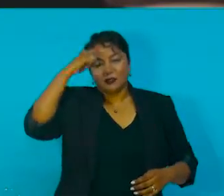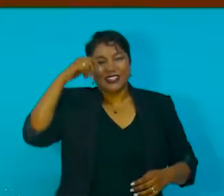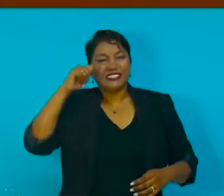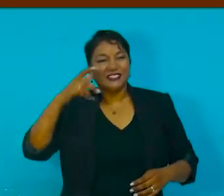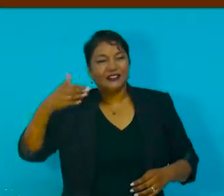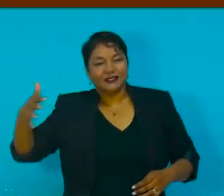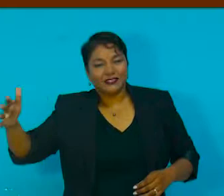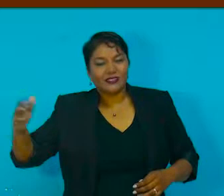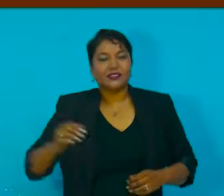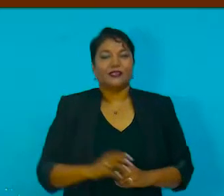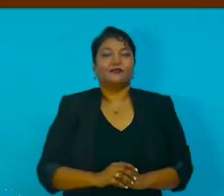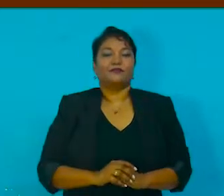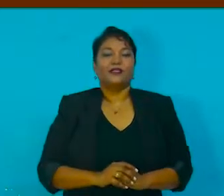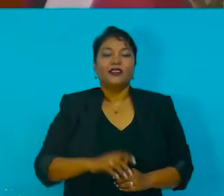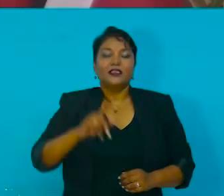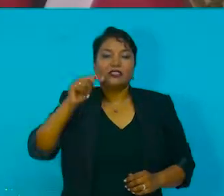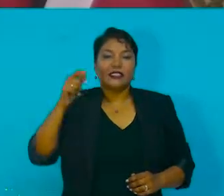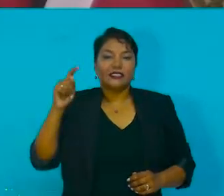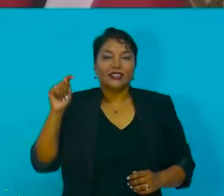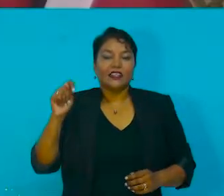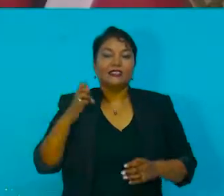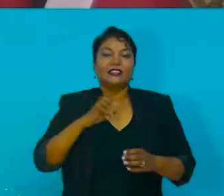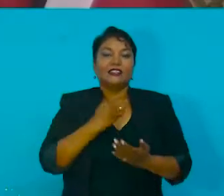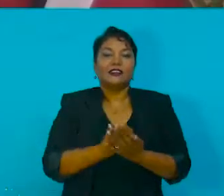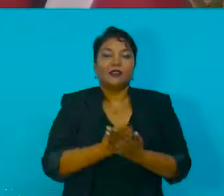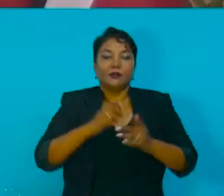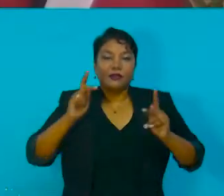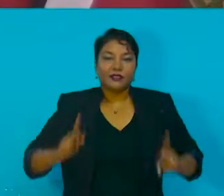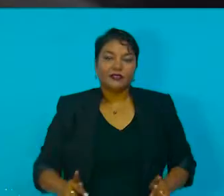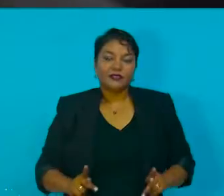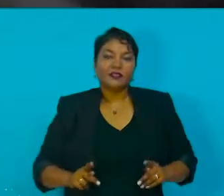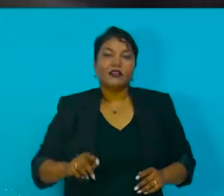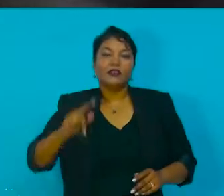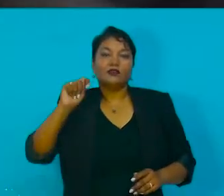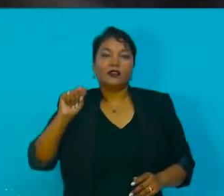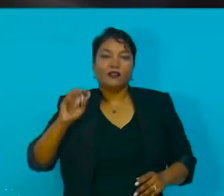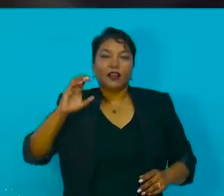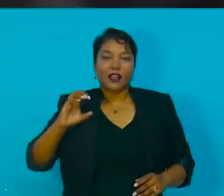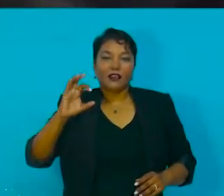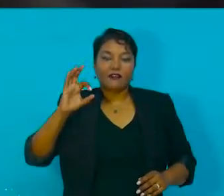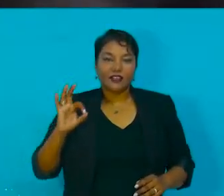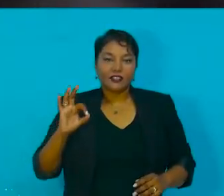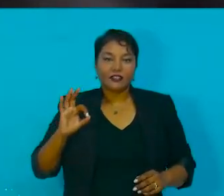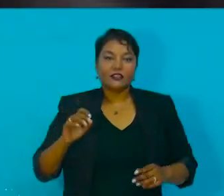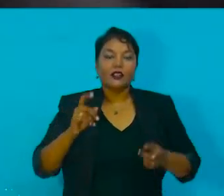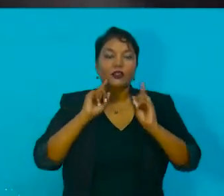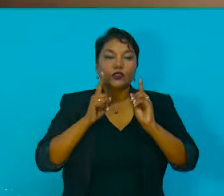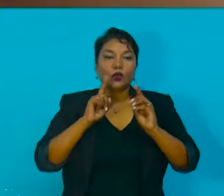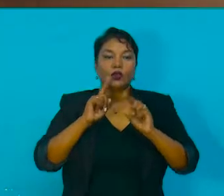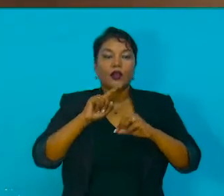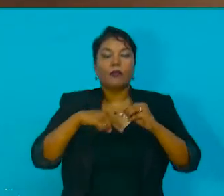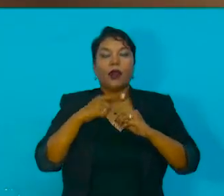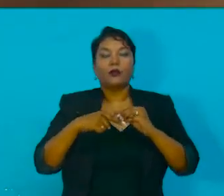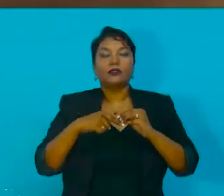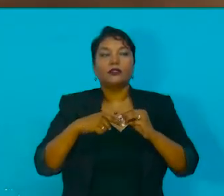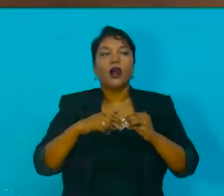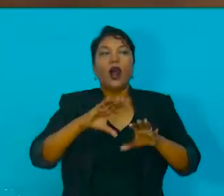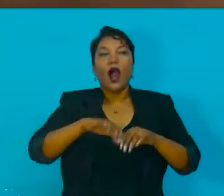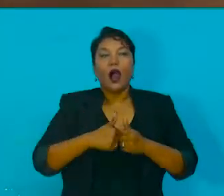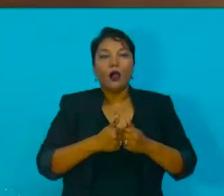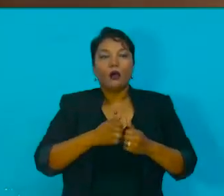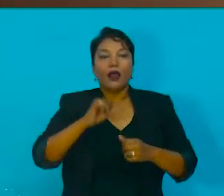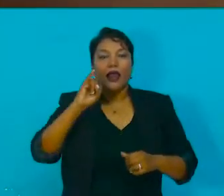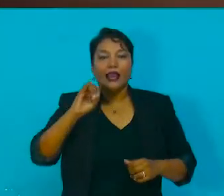for example. TATT's economist, Mrs. Trevon Clark Ferguson, spoke further on the involvement of ICTs